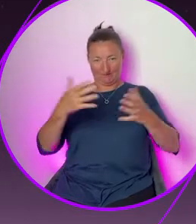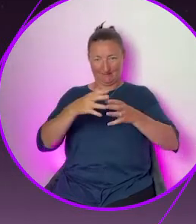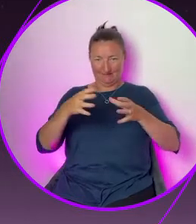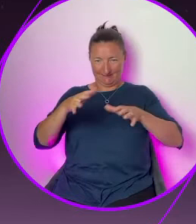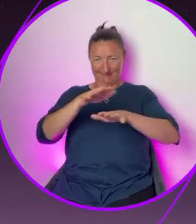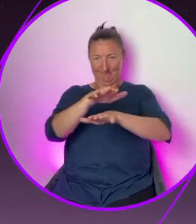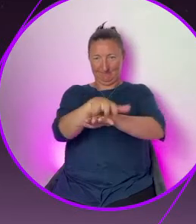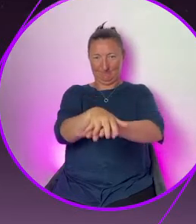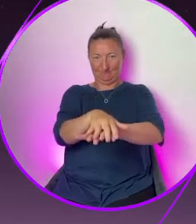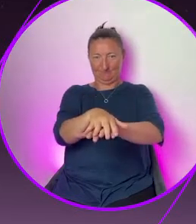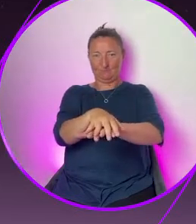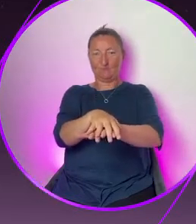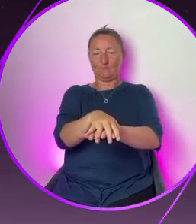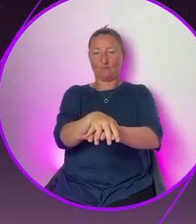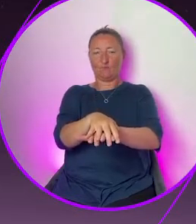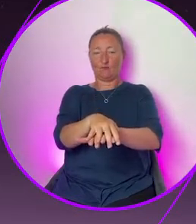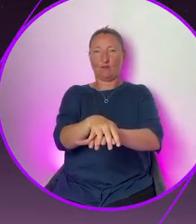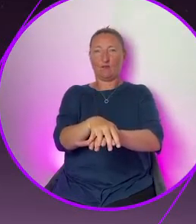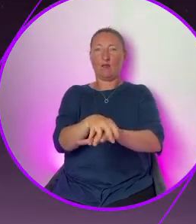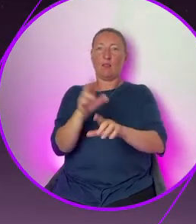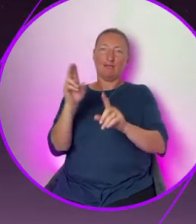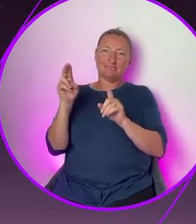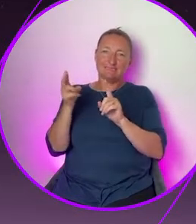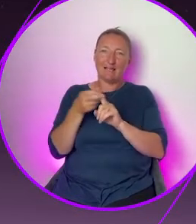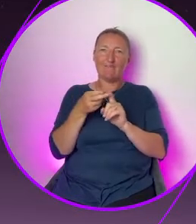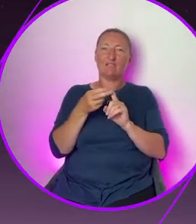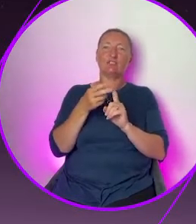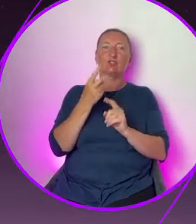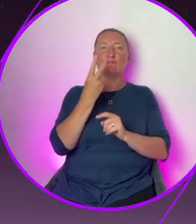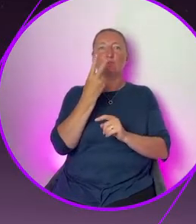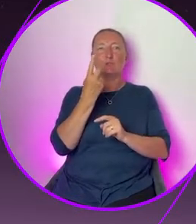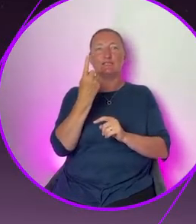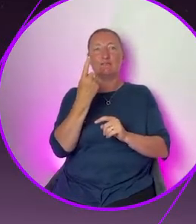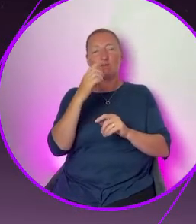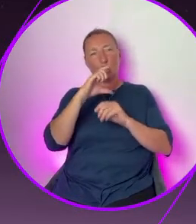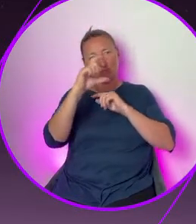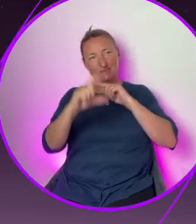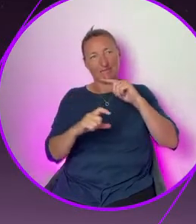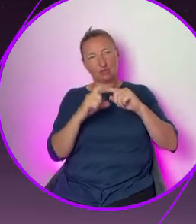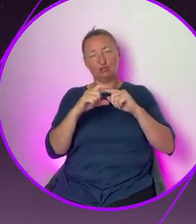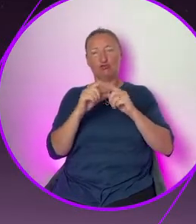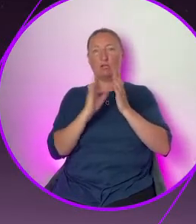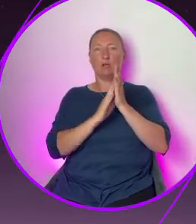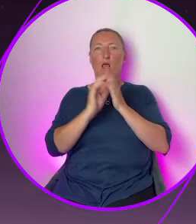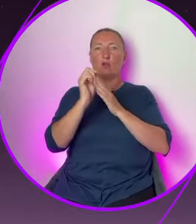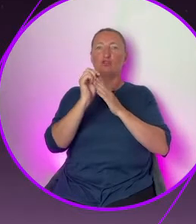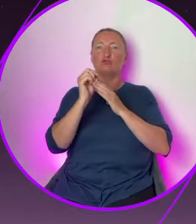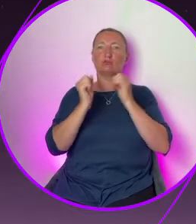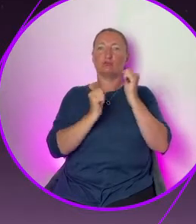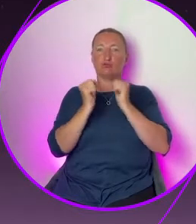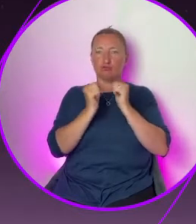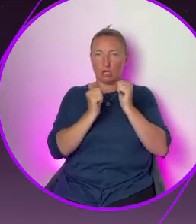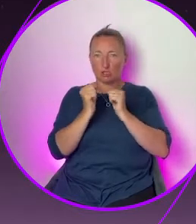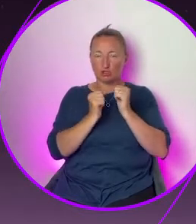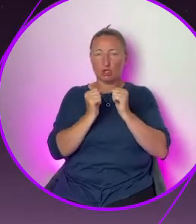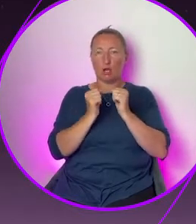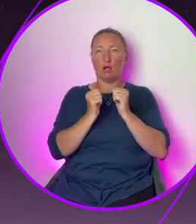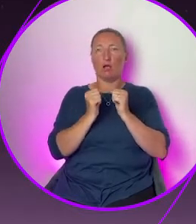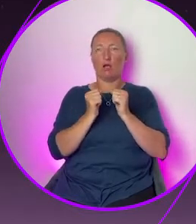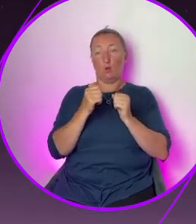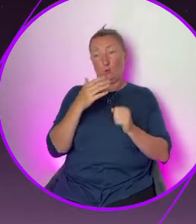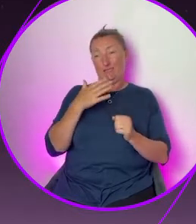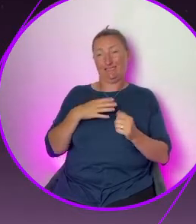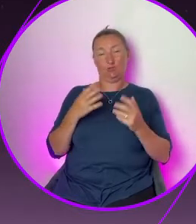So with kind of this definition of 21st century cultural infrastructure and understanding that we need a new set